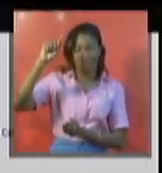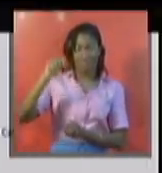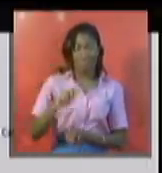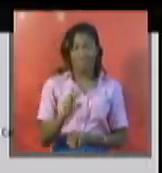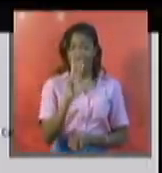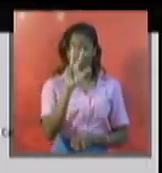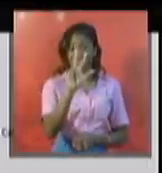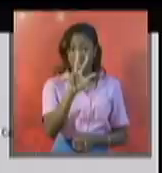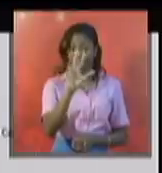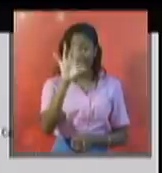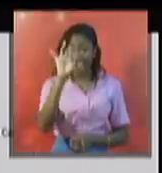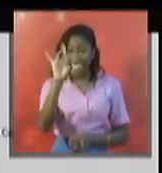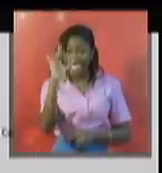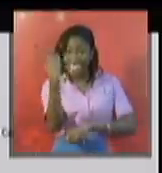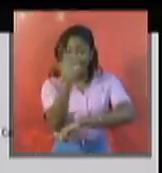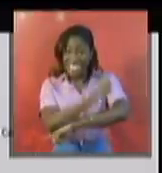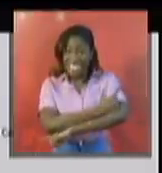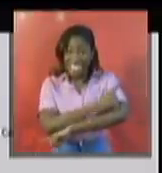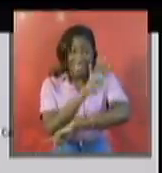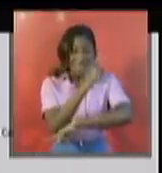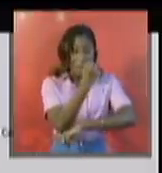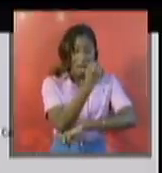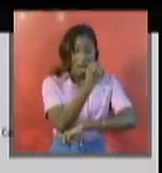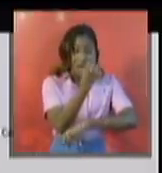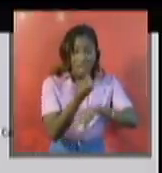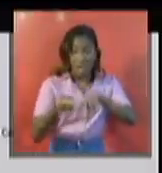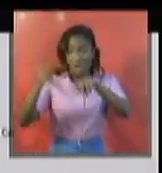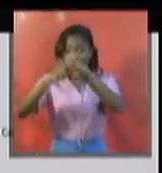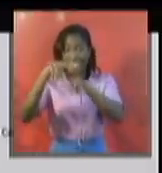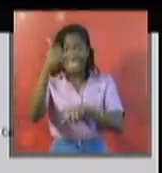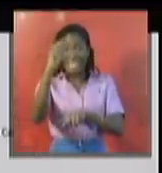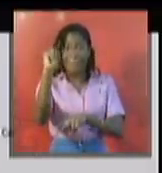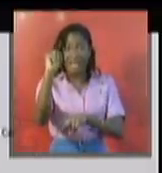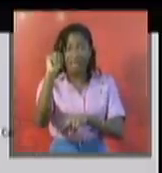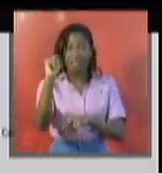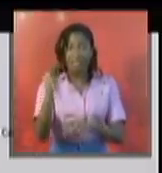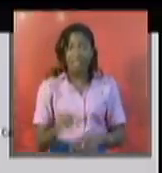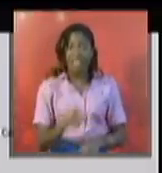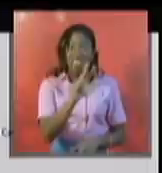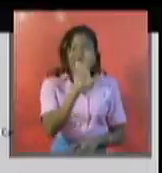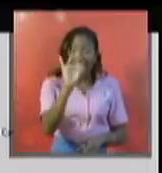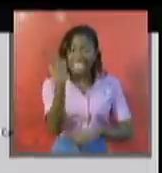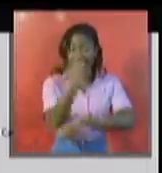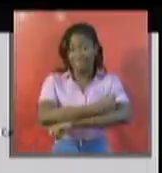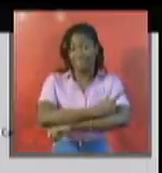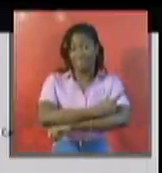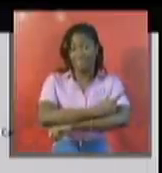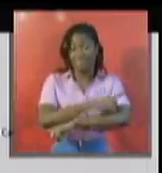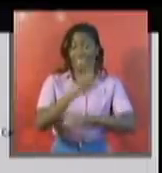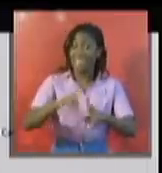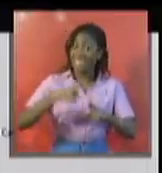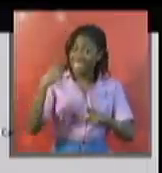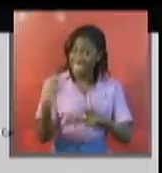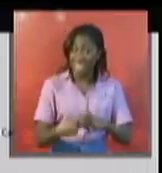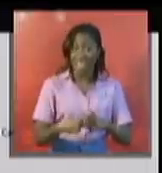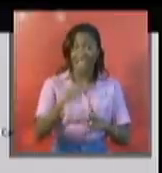to go from 5 million to 10 million cases. And then the next doubling, the next 5